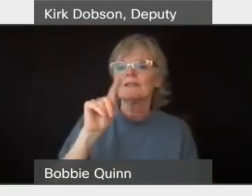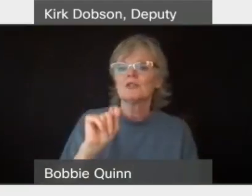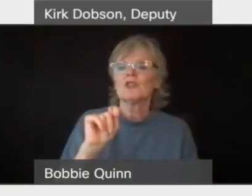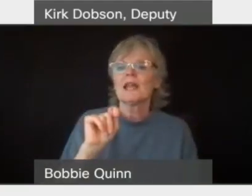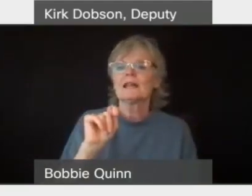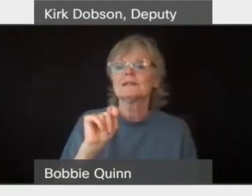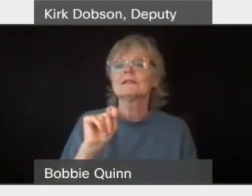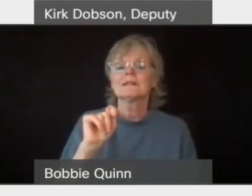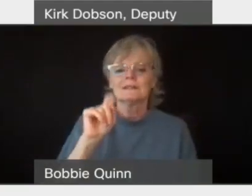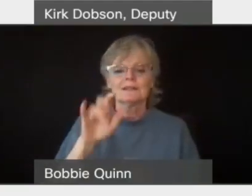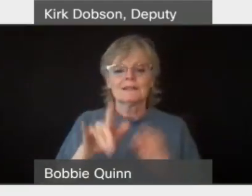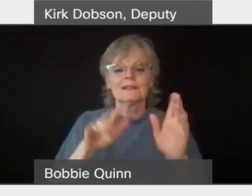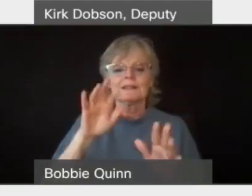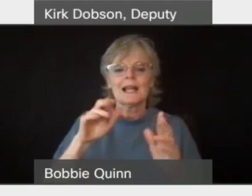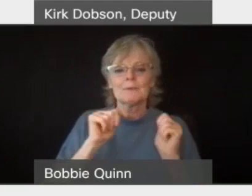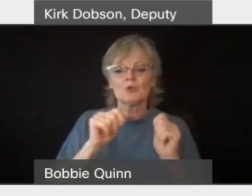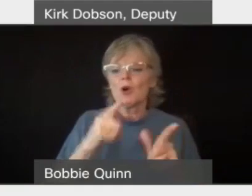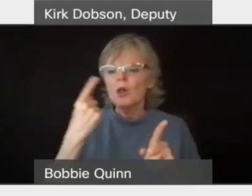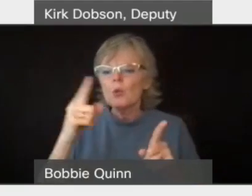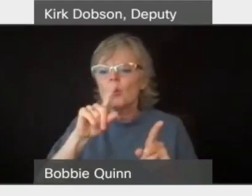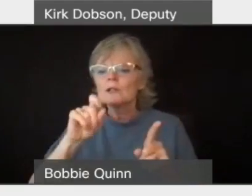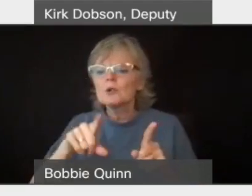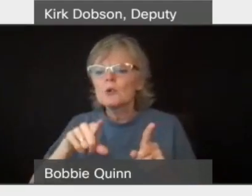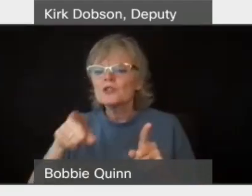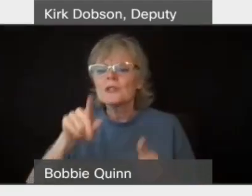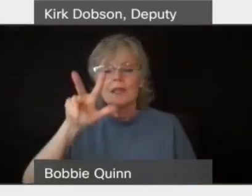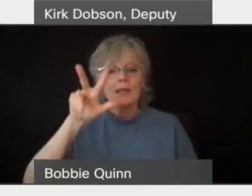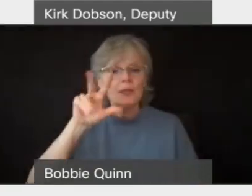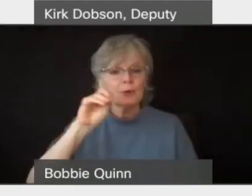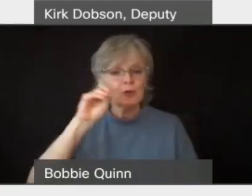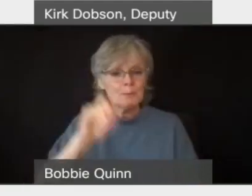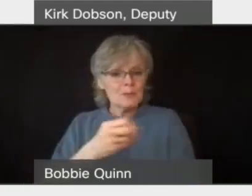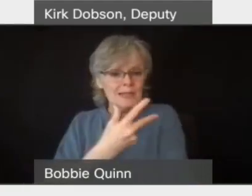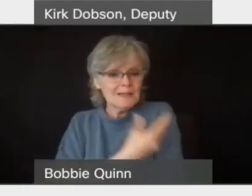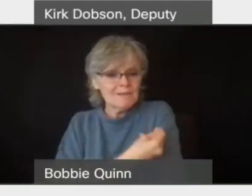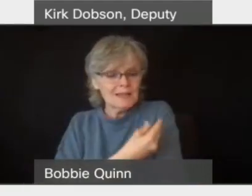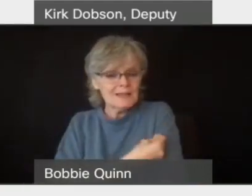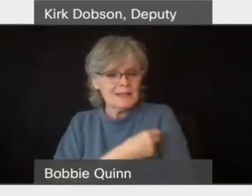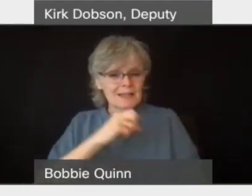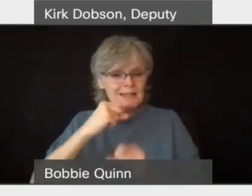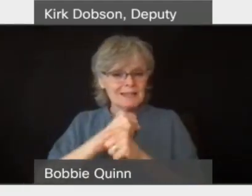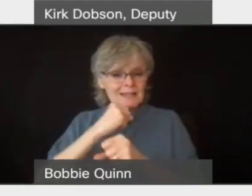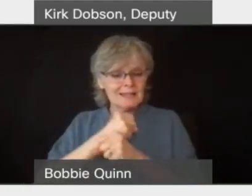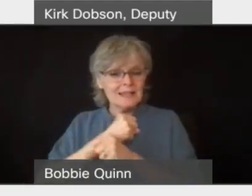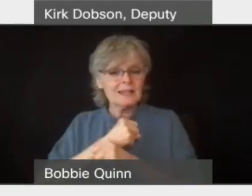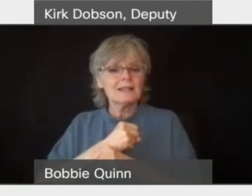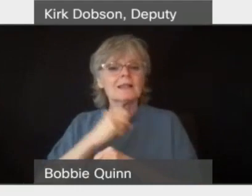to everyone. I do see there's a question. Does the 30% vaccination statistic for people supported by DDA mean